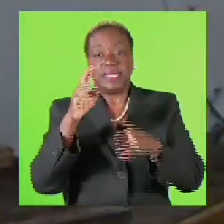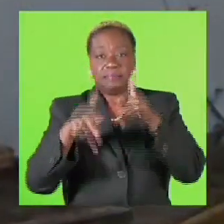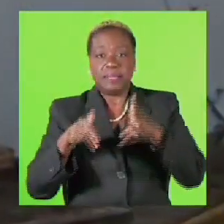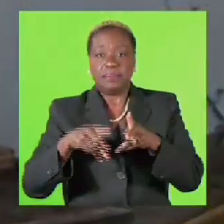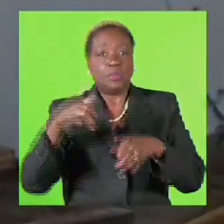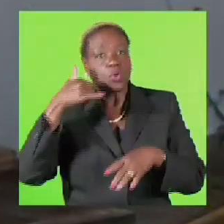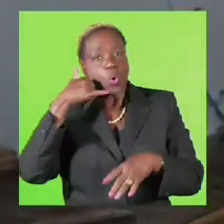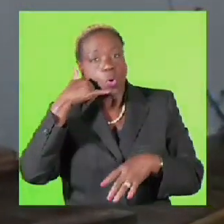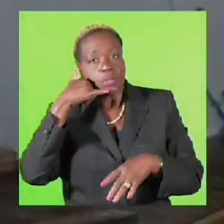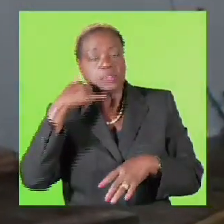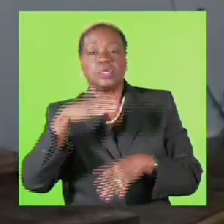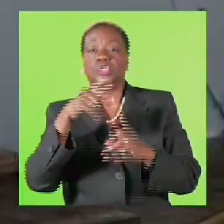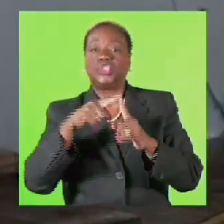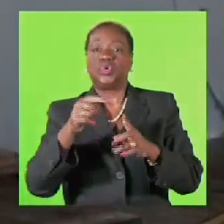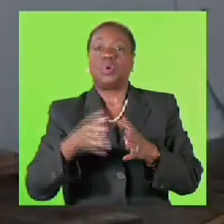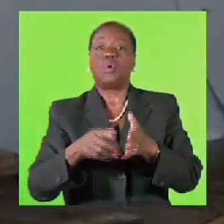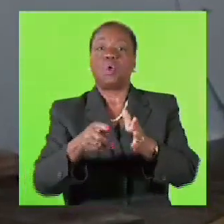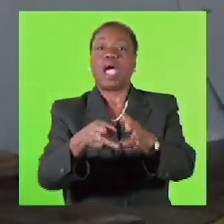to request domes.